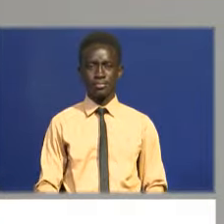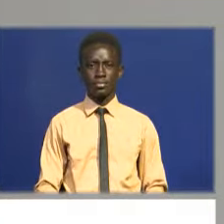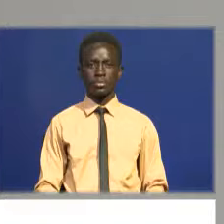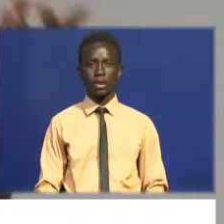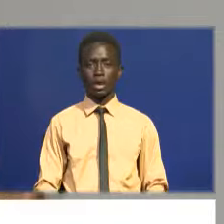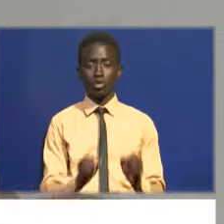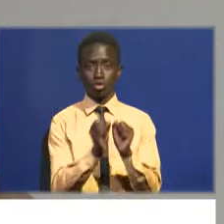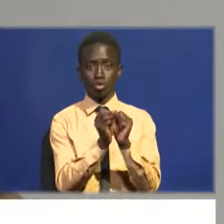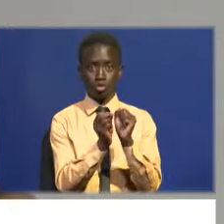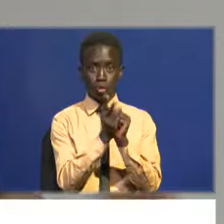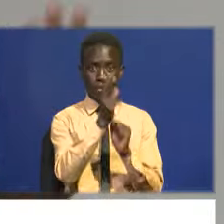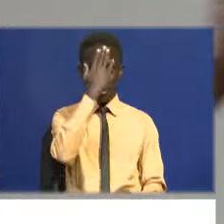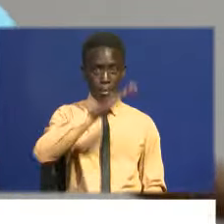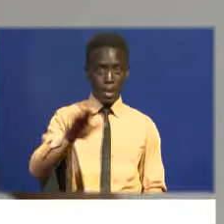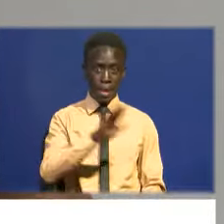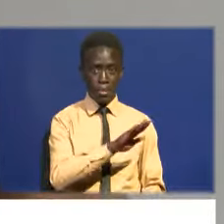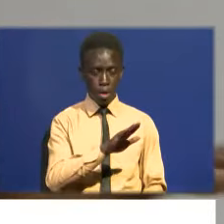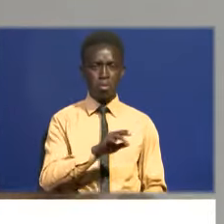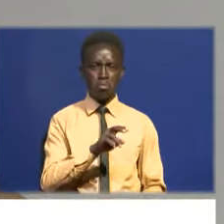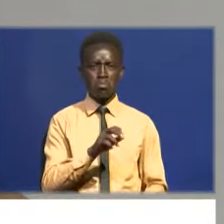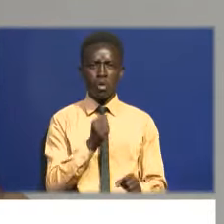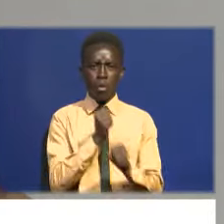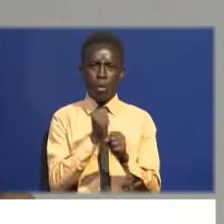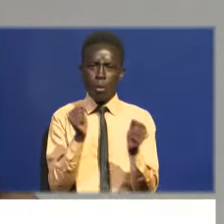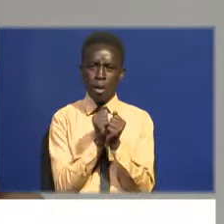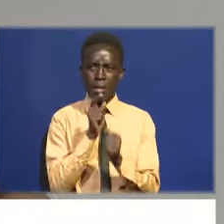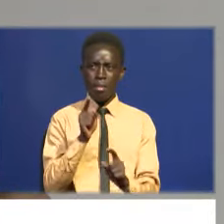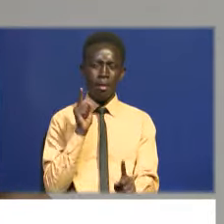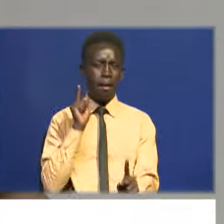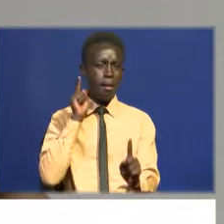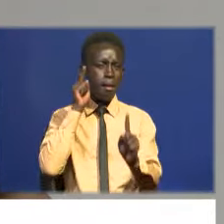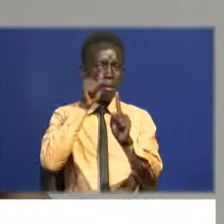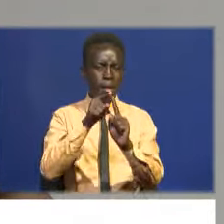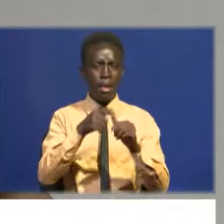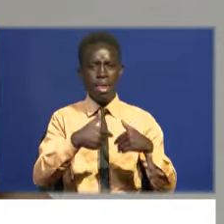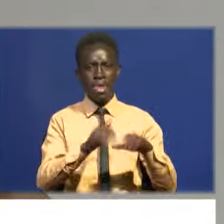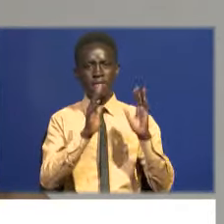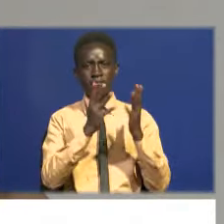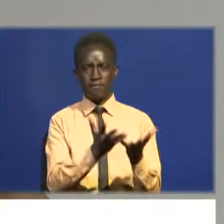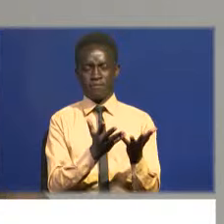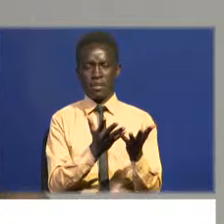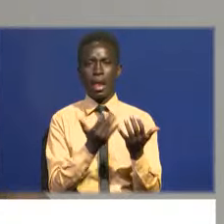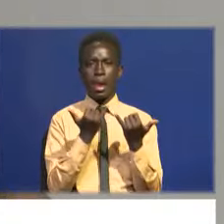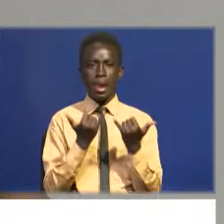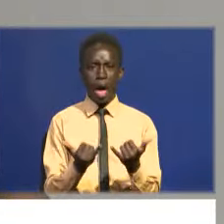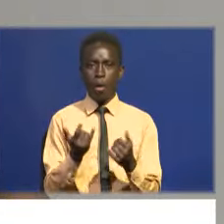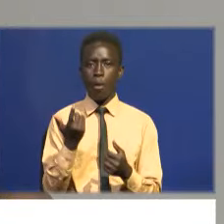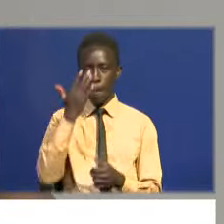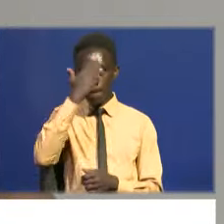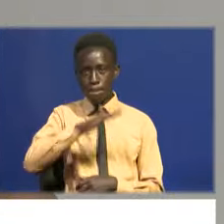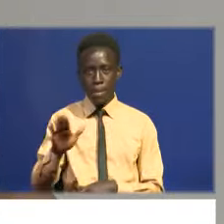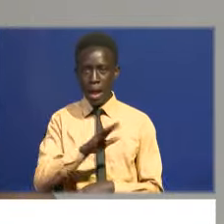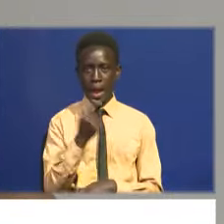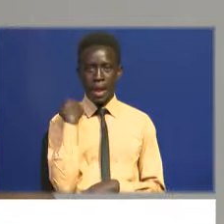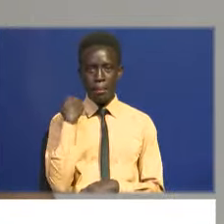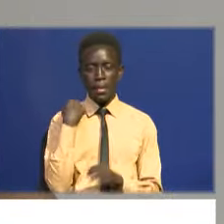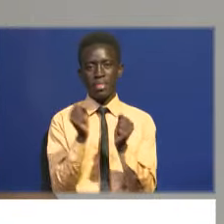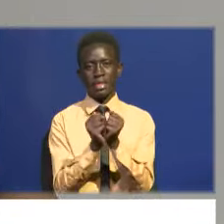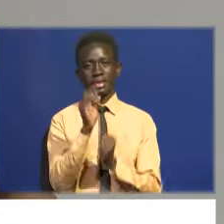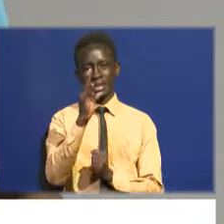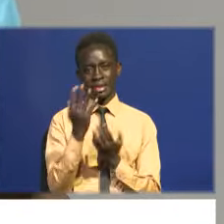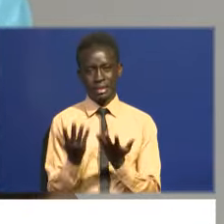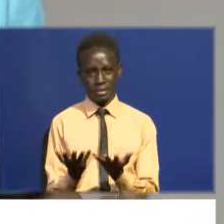it until they went away and left it there. Now we are in the 13th Parliament. Are we going to